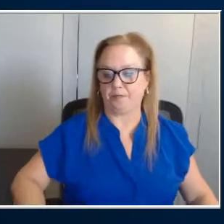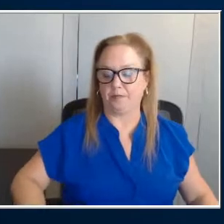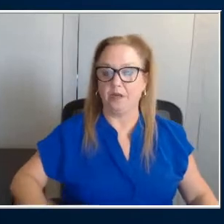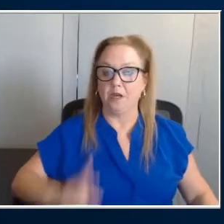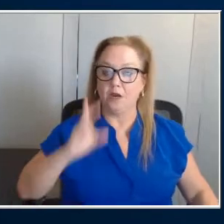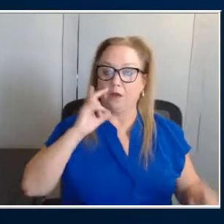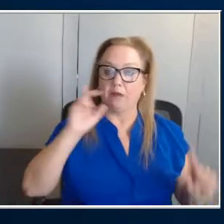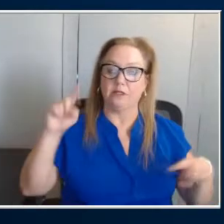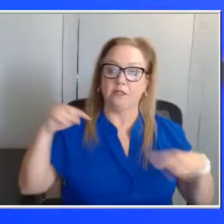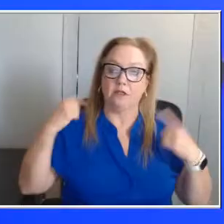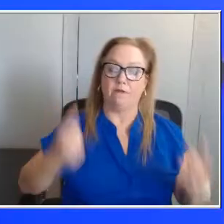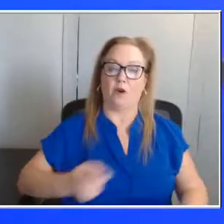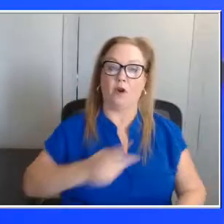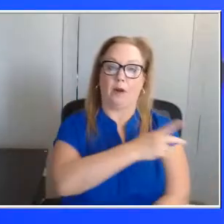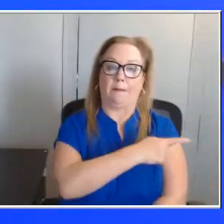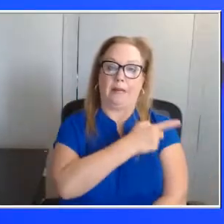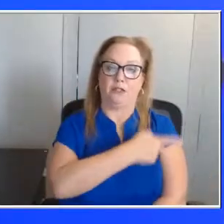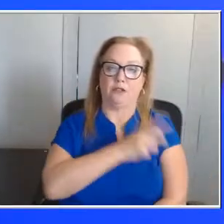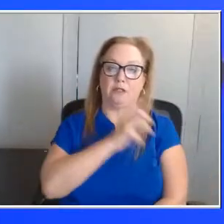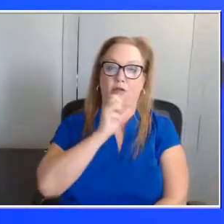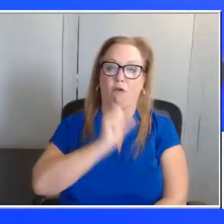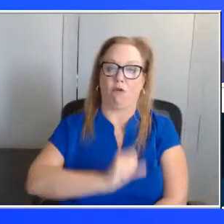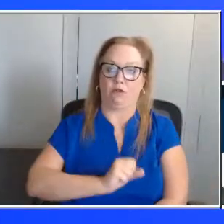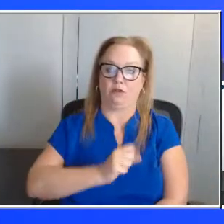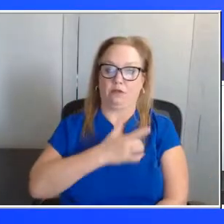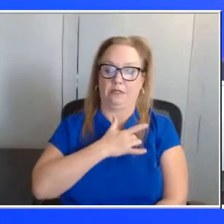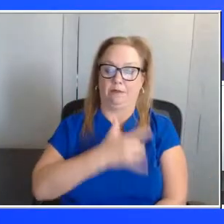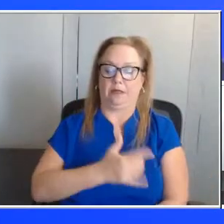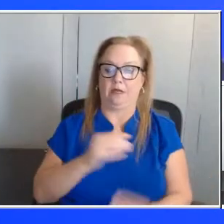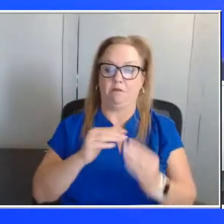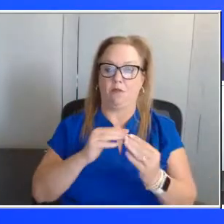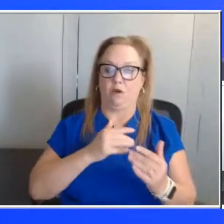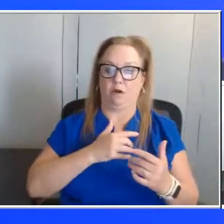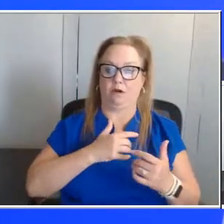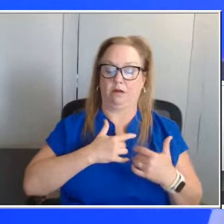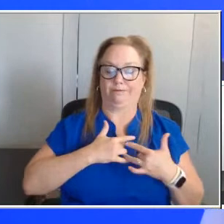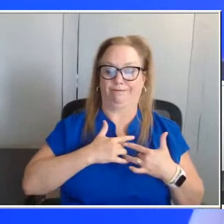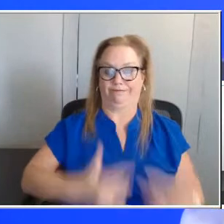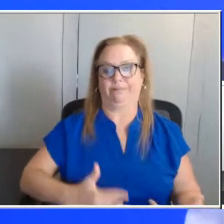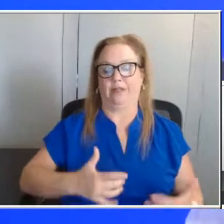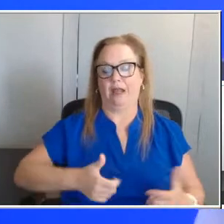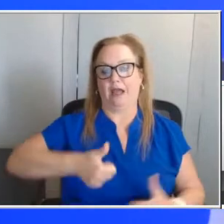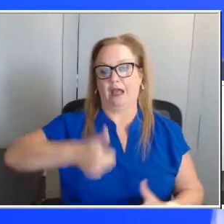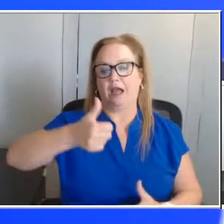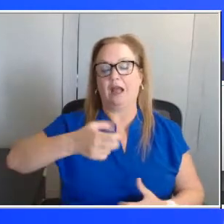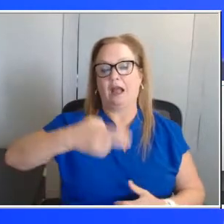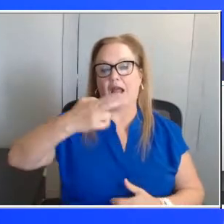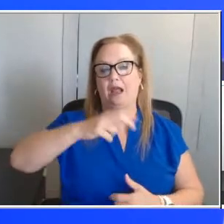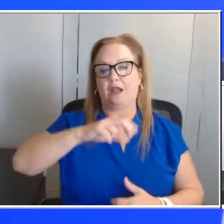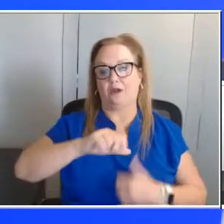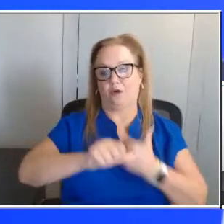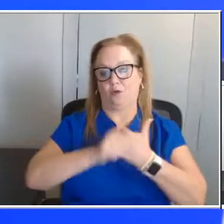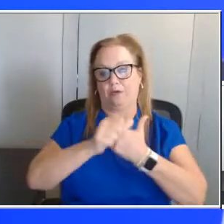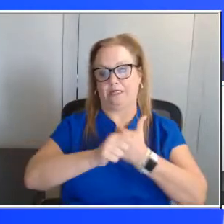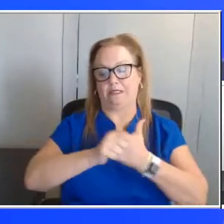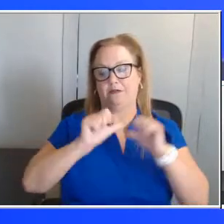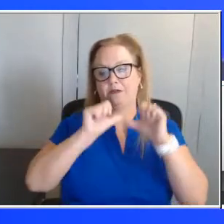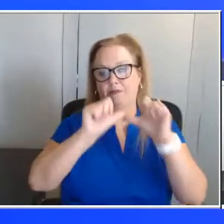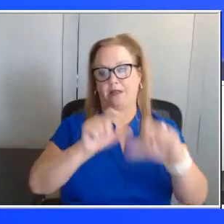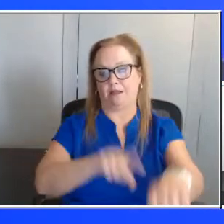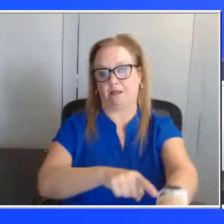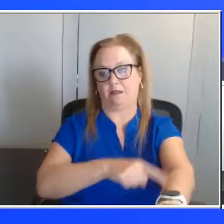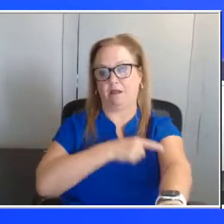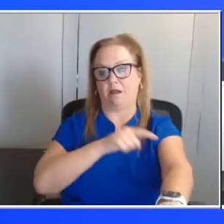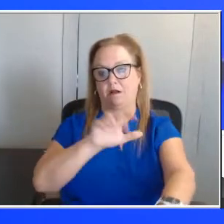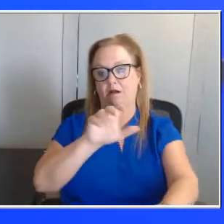far is patients who are older tend to be more susceptible or have a higher percentage chance of developing long COVID. Very similar to what we've